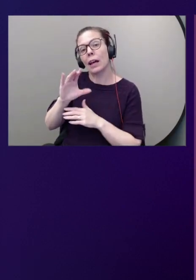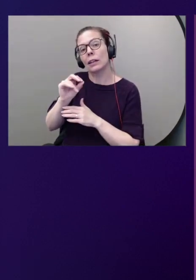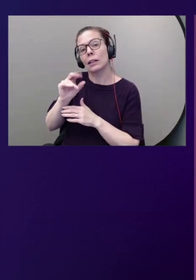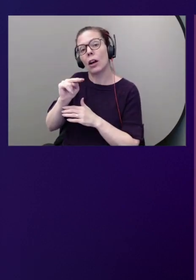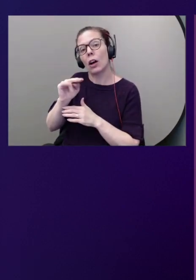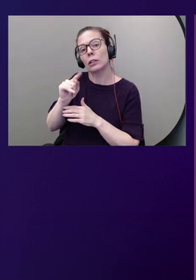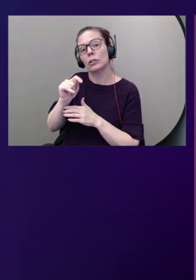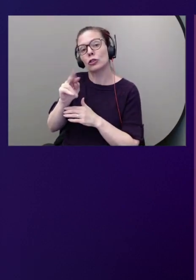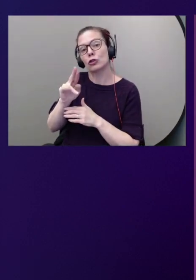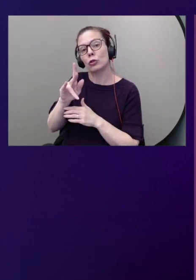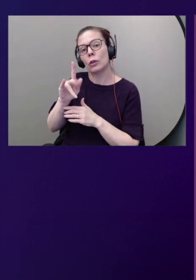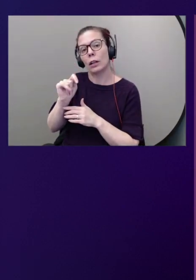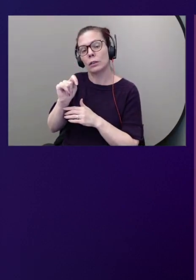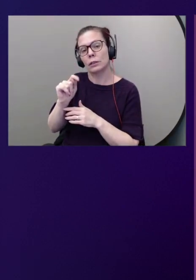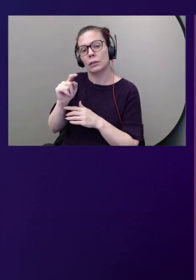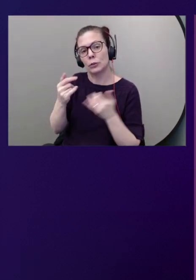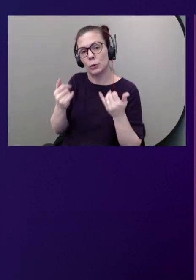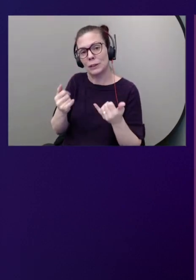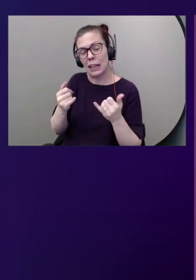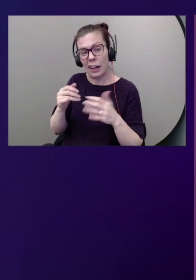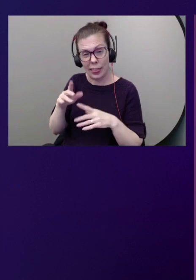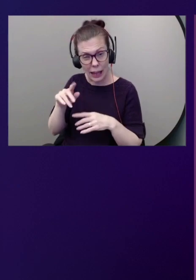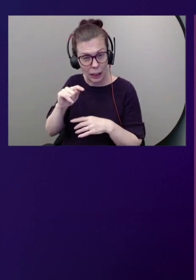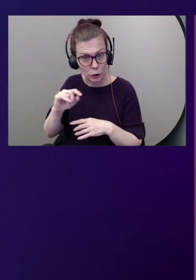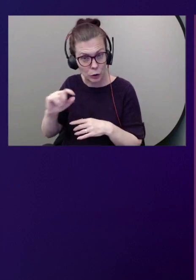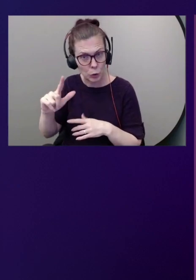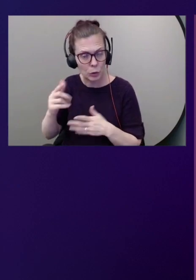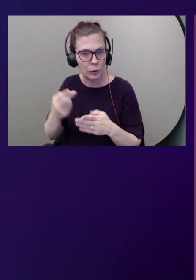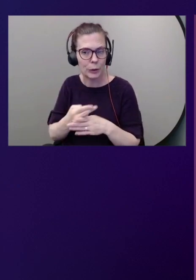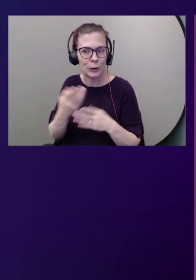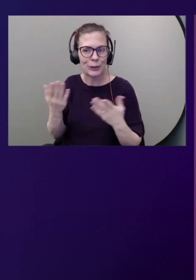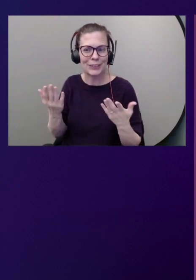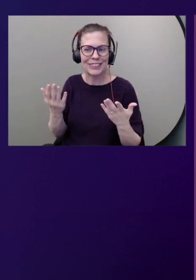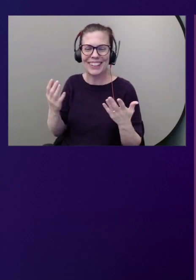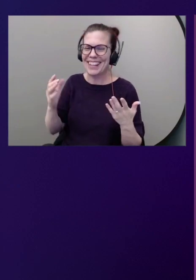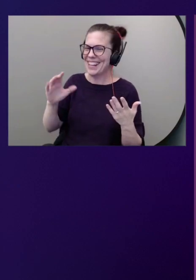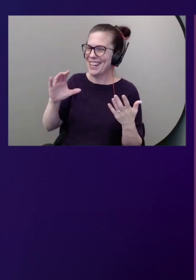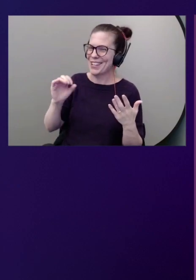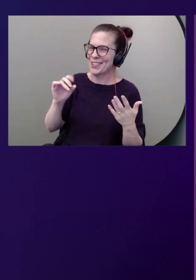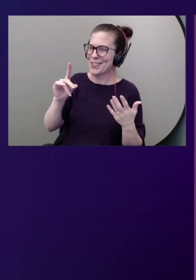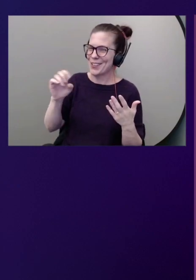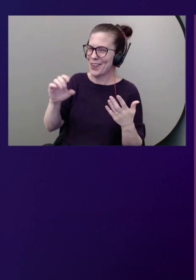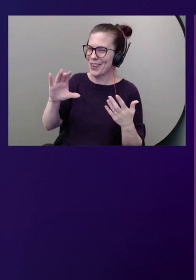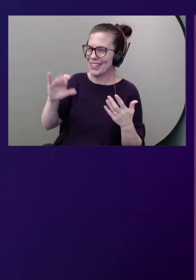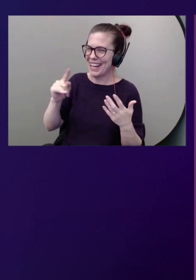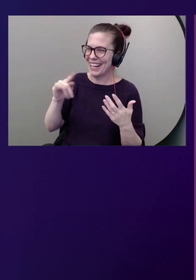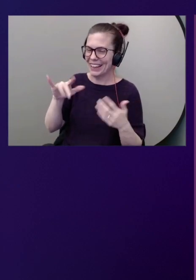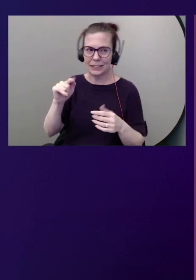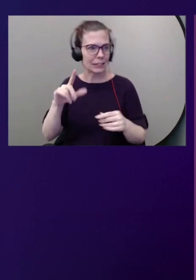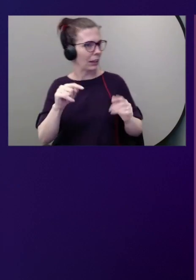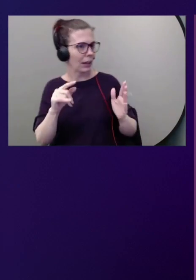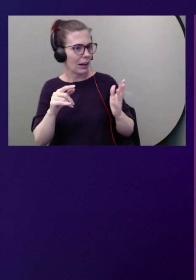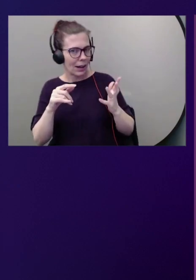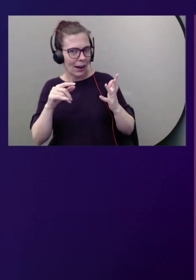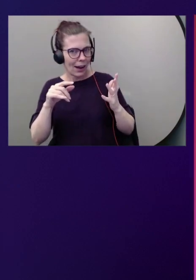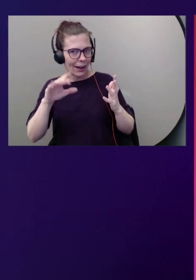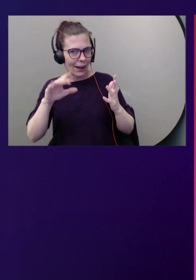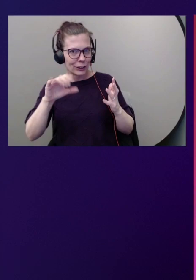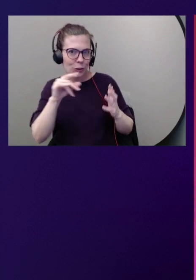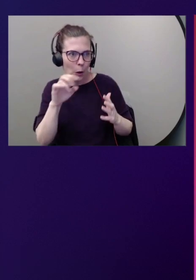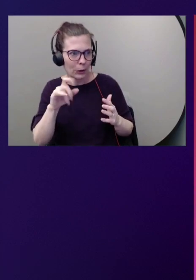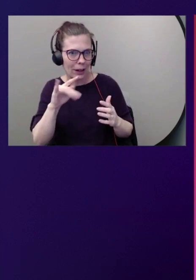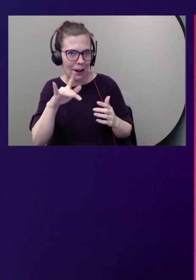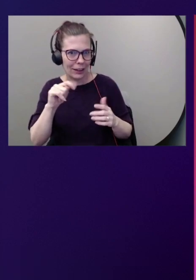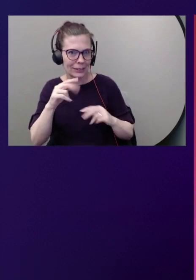and the tool that we are going to use is Code Catalyst. Oh, so it's Code Catalyst to build the construct, That's it. and then